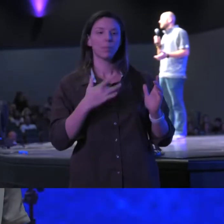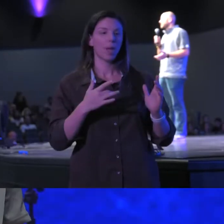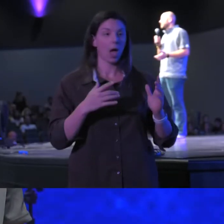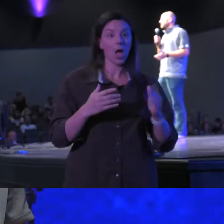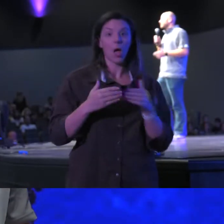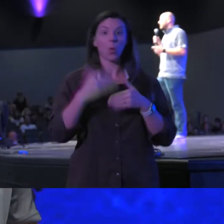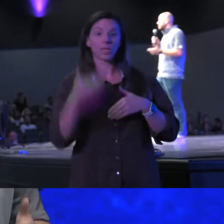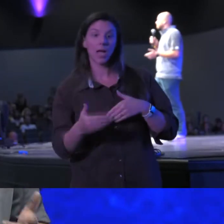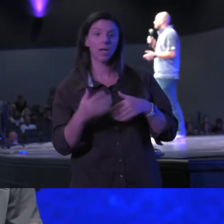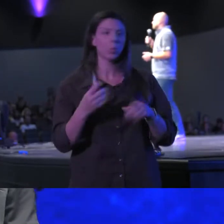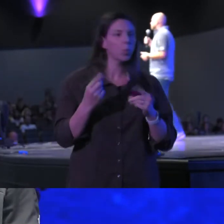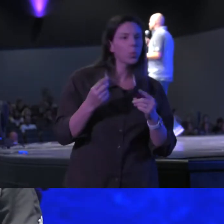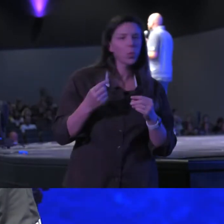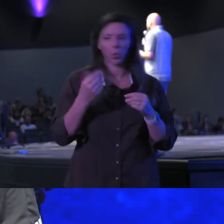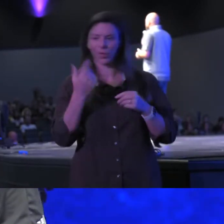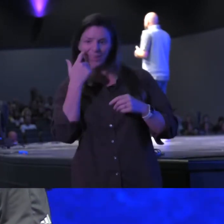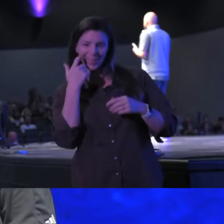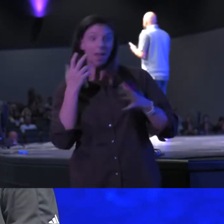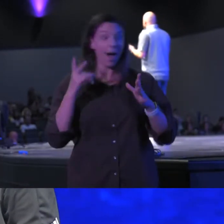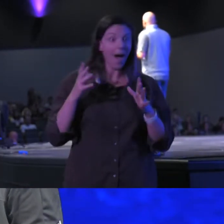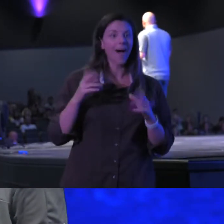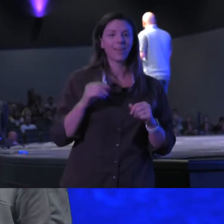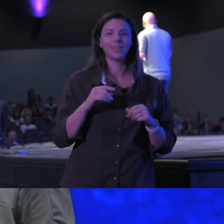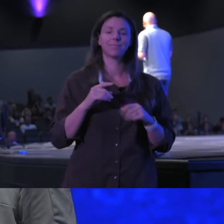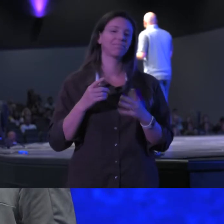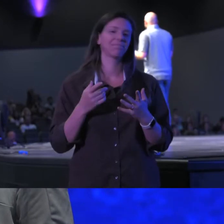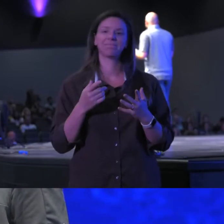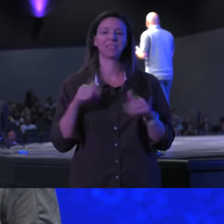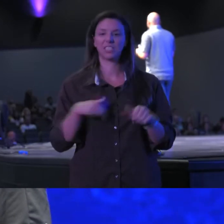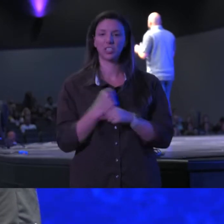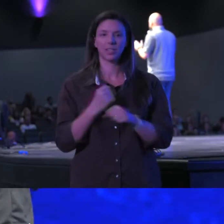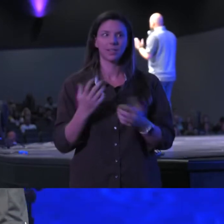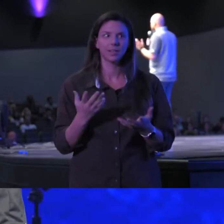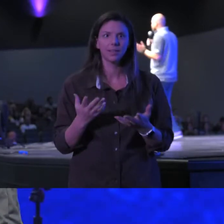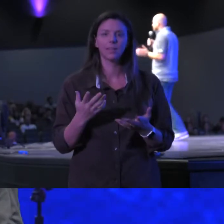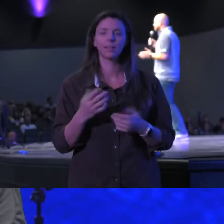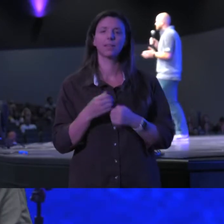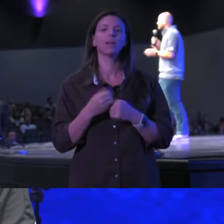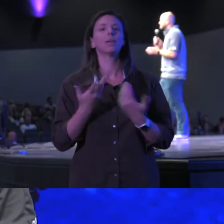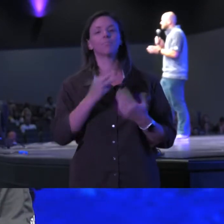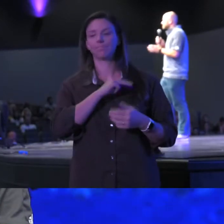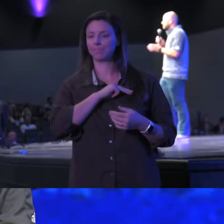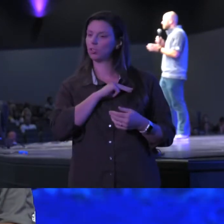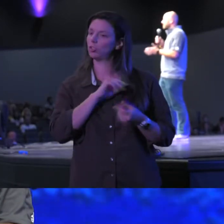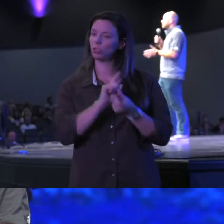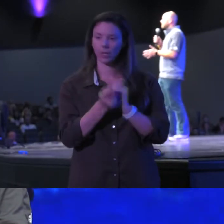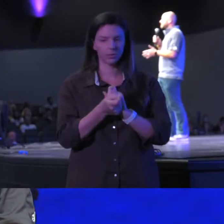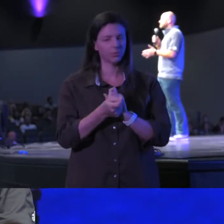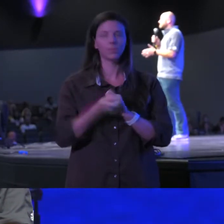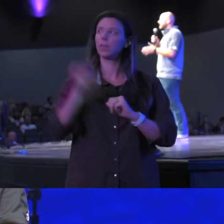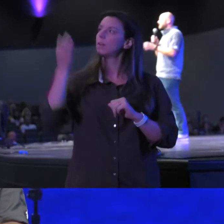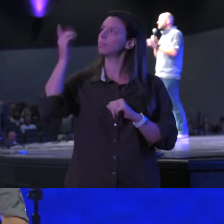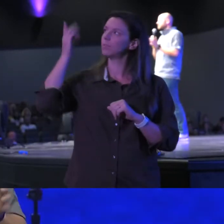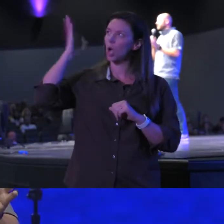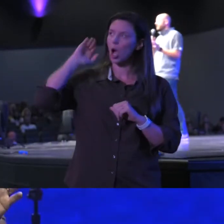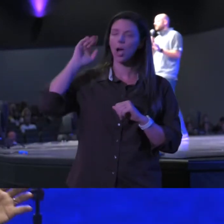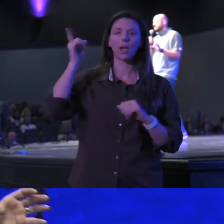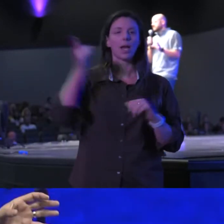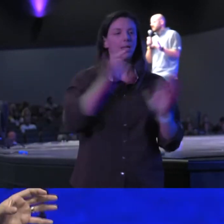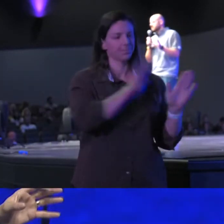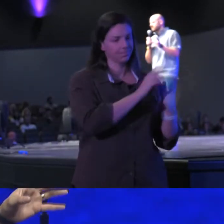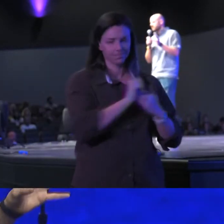year. But missions has moved on. God has redirected us in some great ways. God